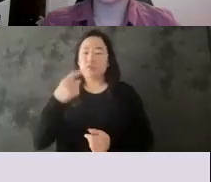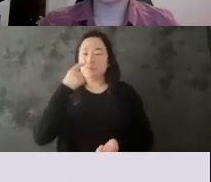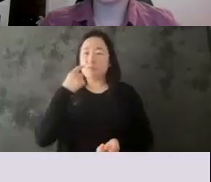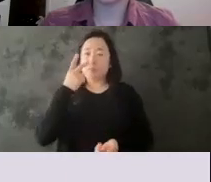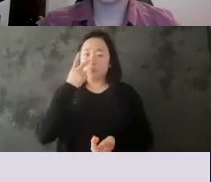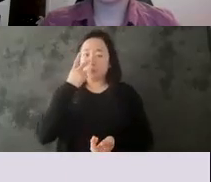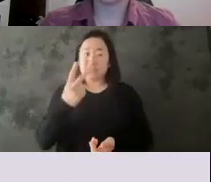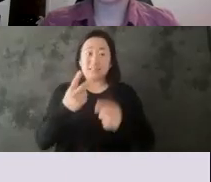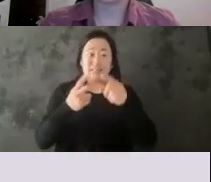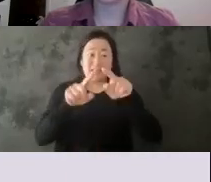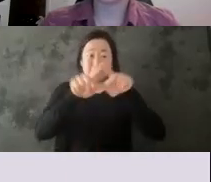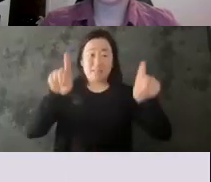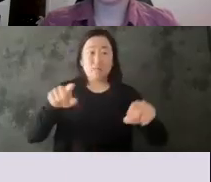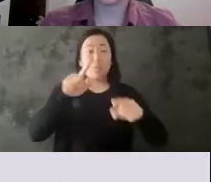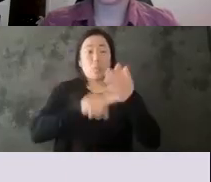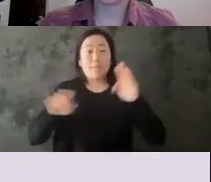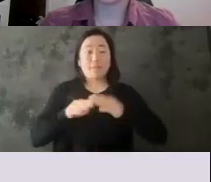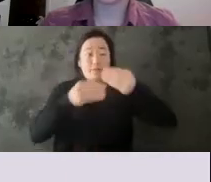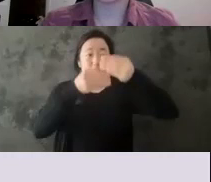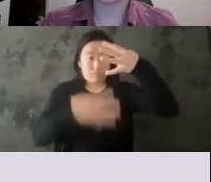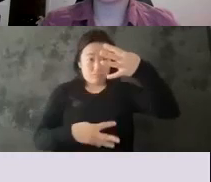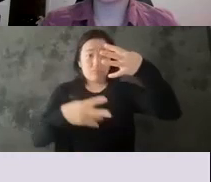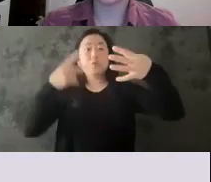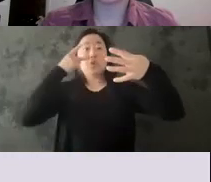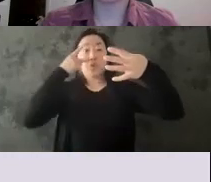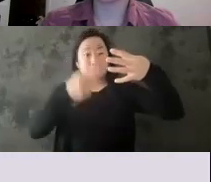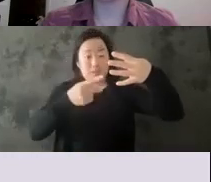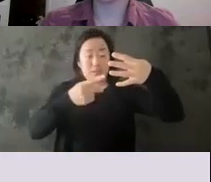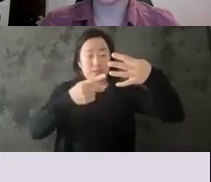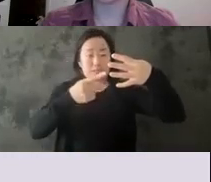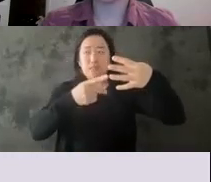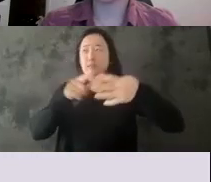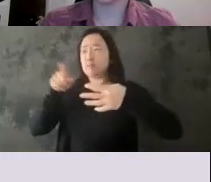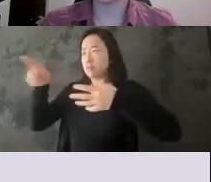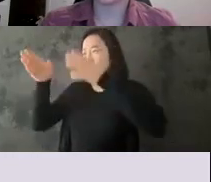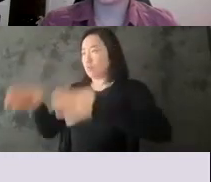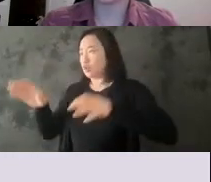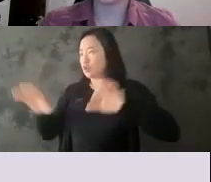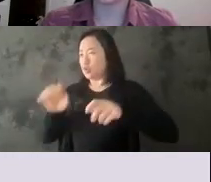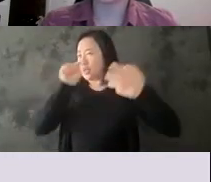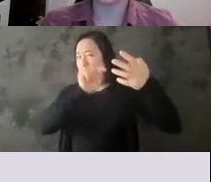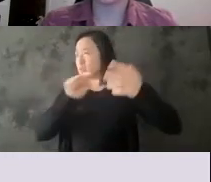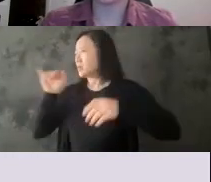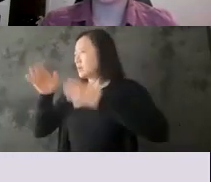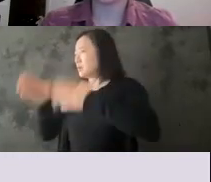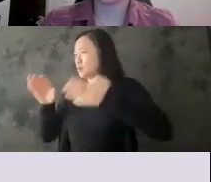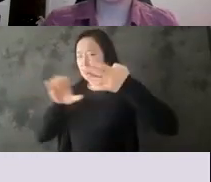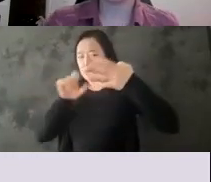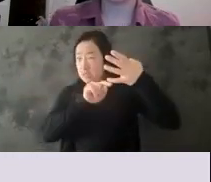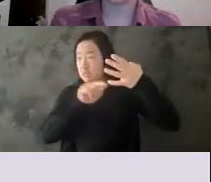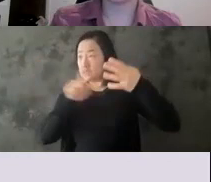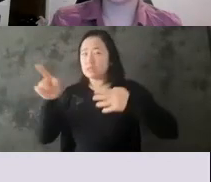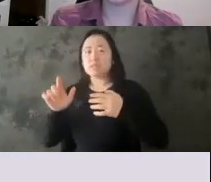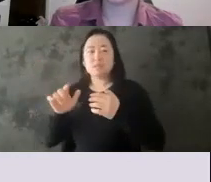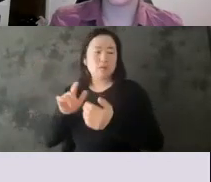the slide, what assumptions might you make about this person and how might that influence how you interact with them?